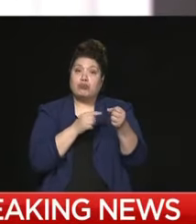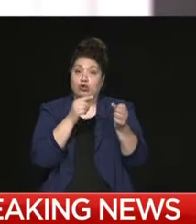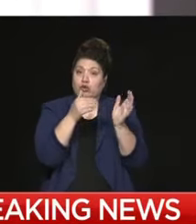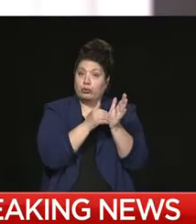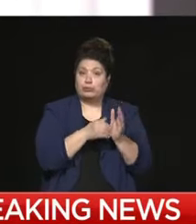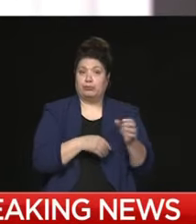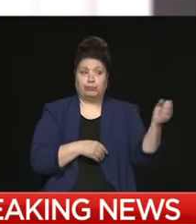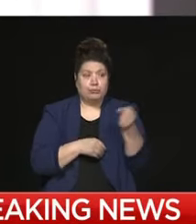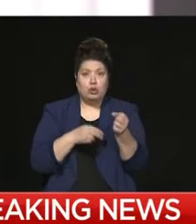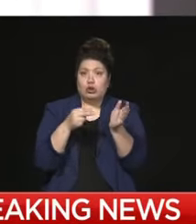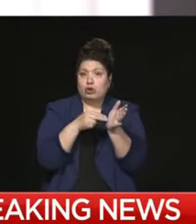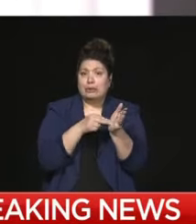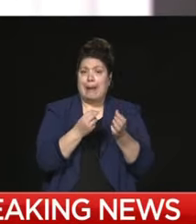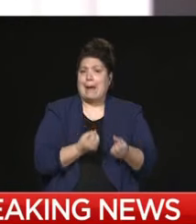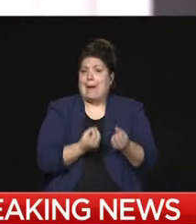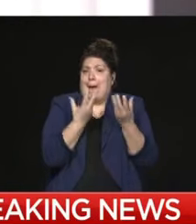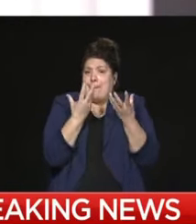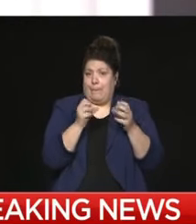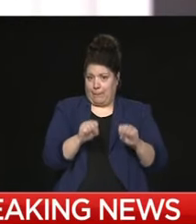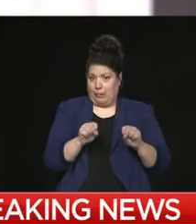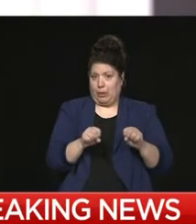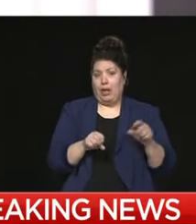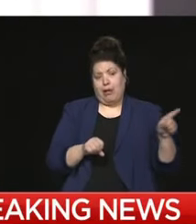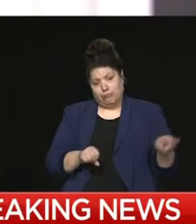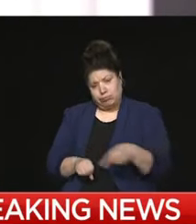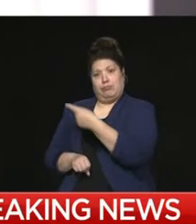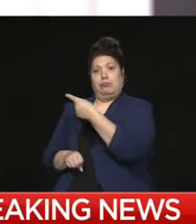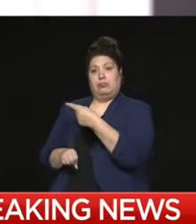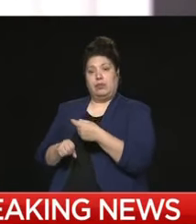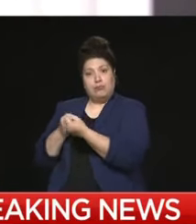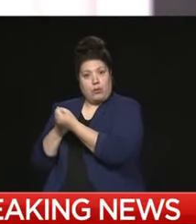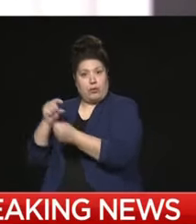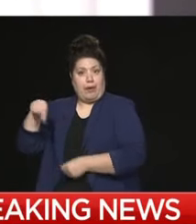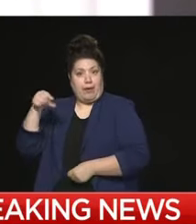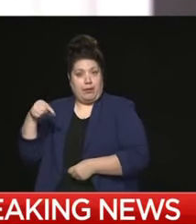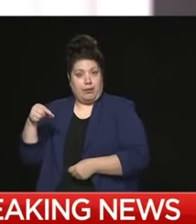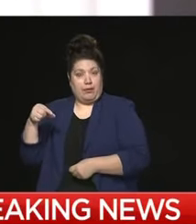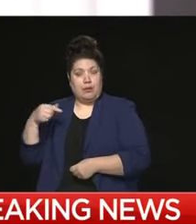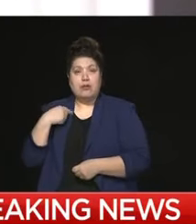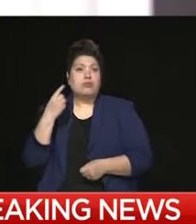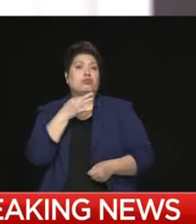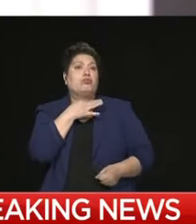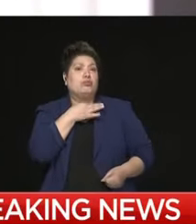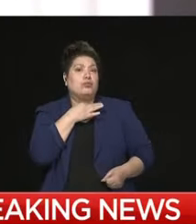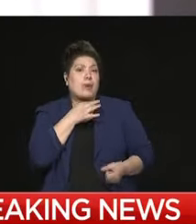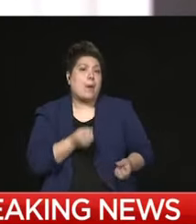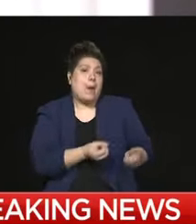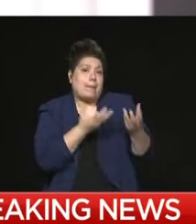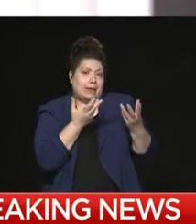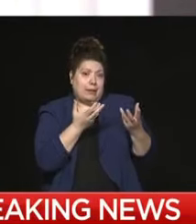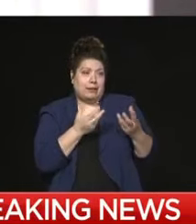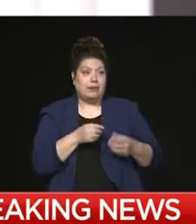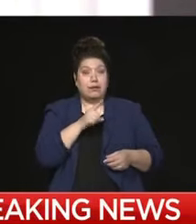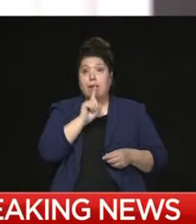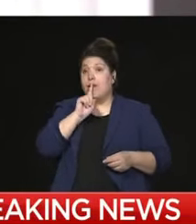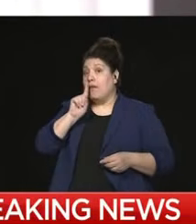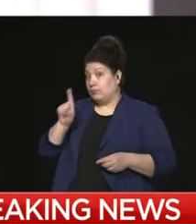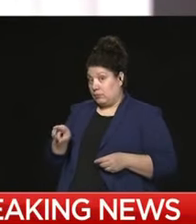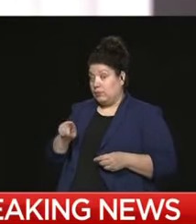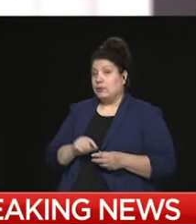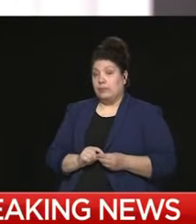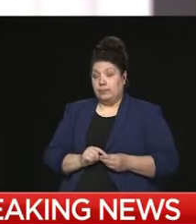many nurses, just to get an idea of what could be offered to Quebec in real terms? As I said,